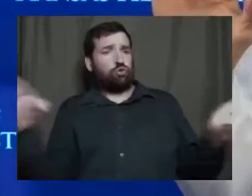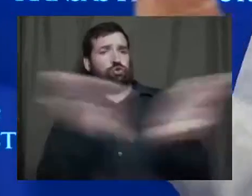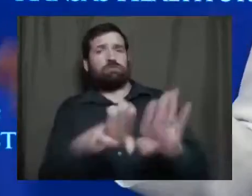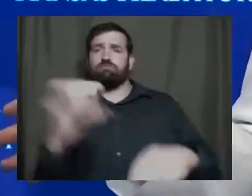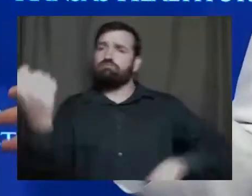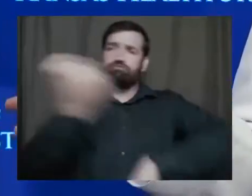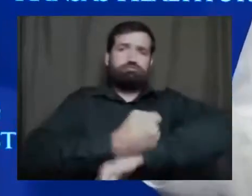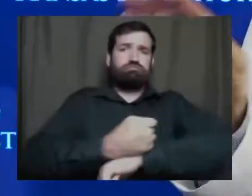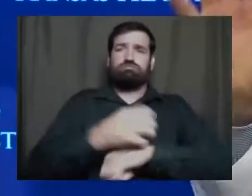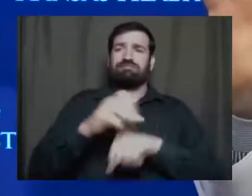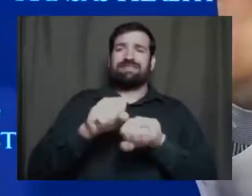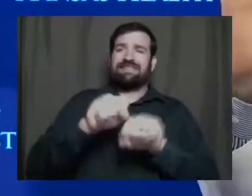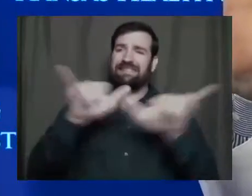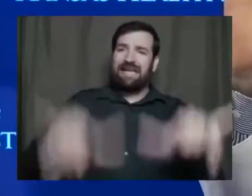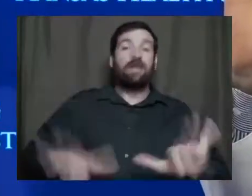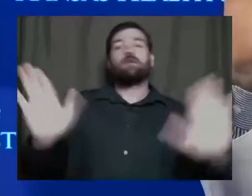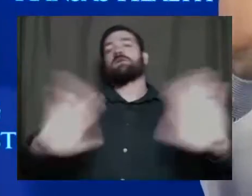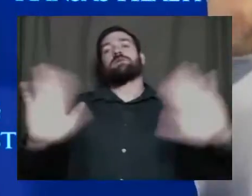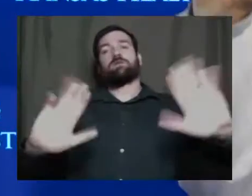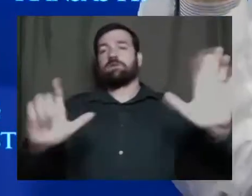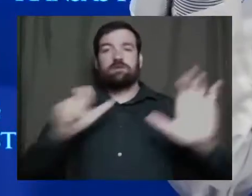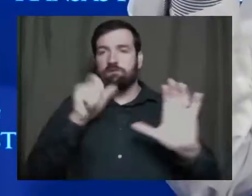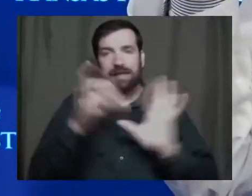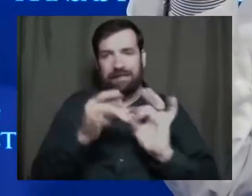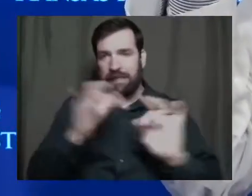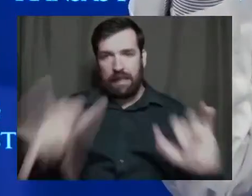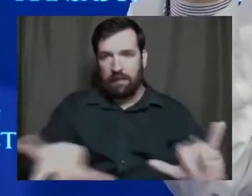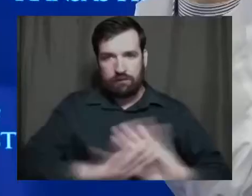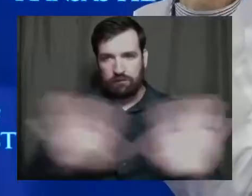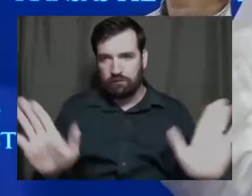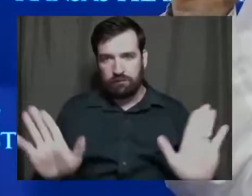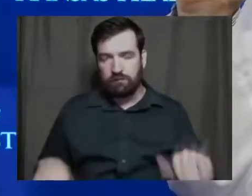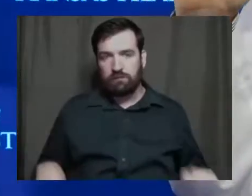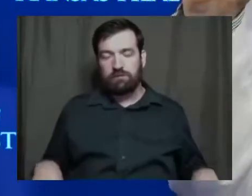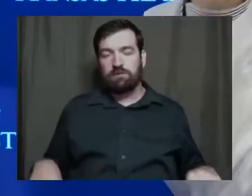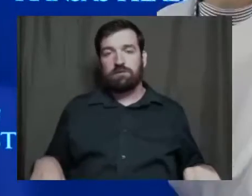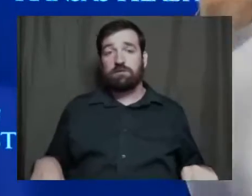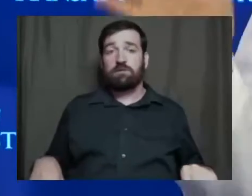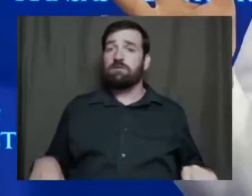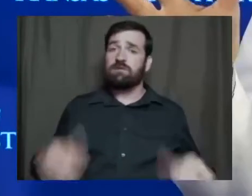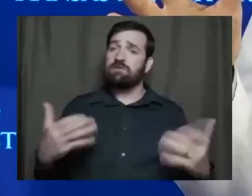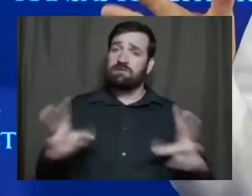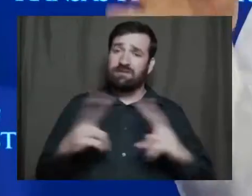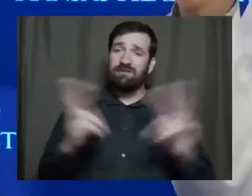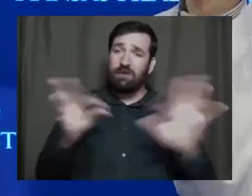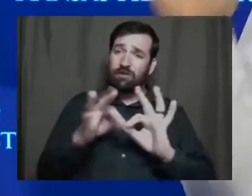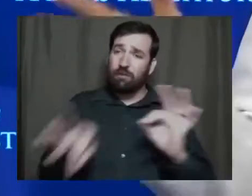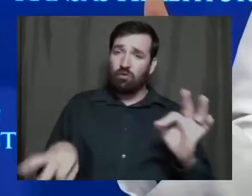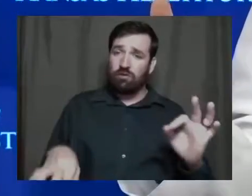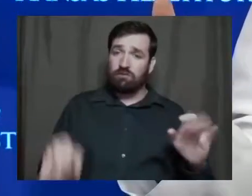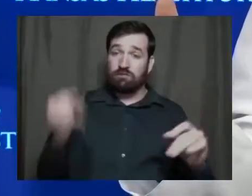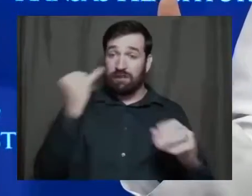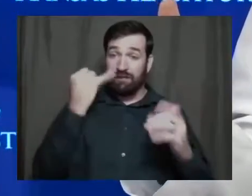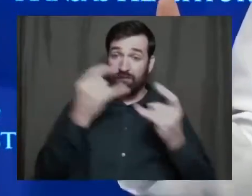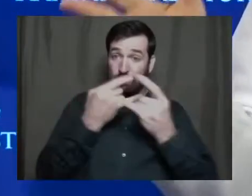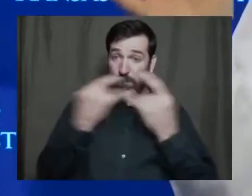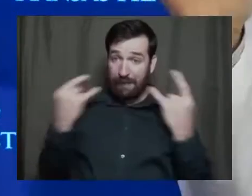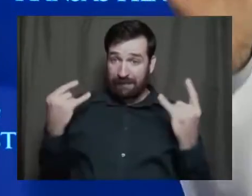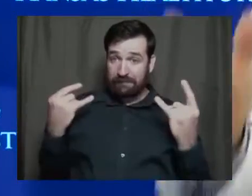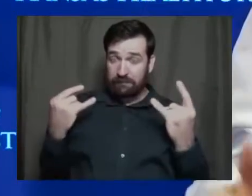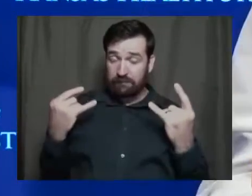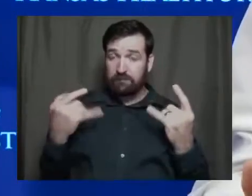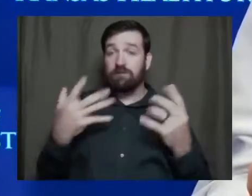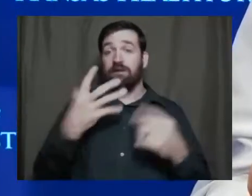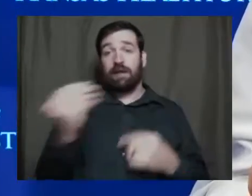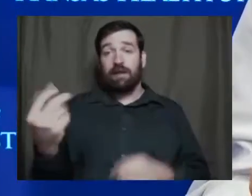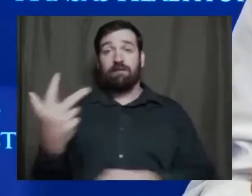what happened before. But now it's very simple, really, right? If you put a mask on and you get folks vaccinated, I